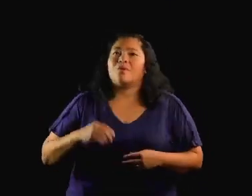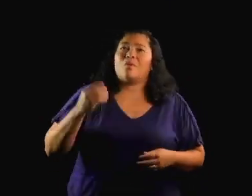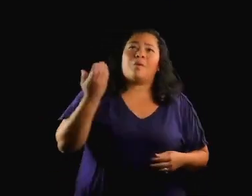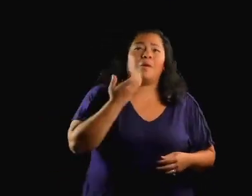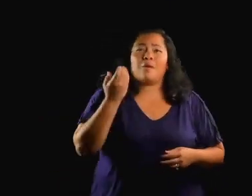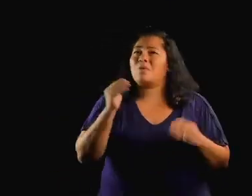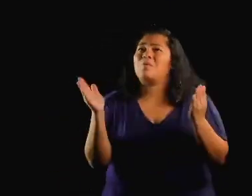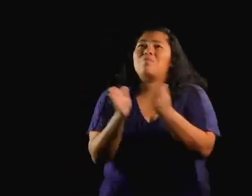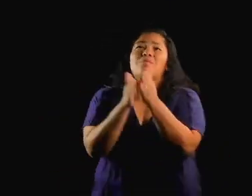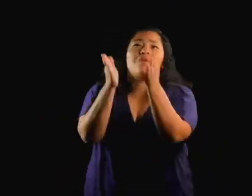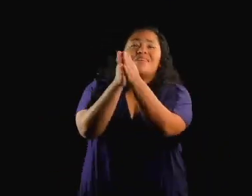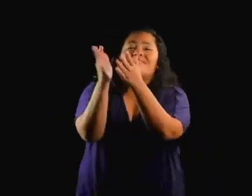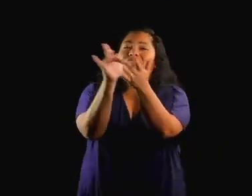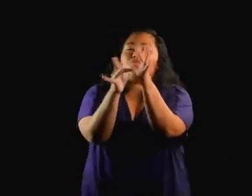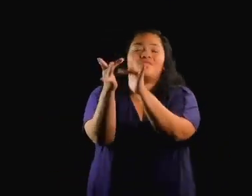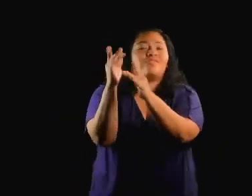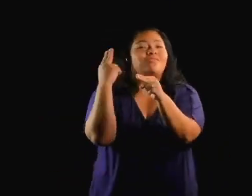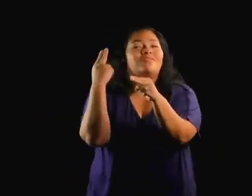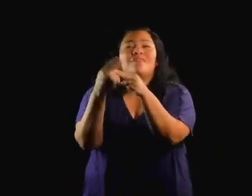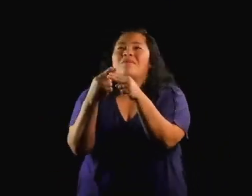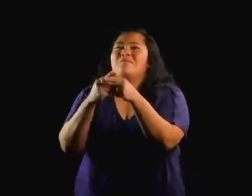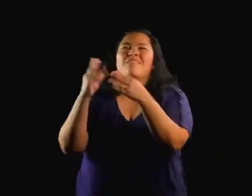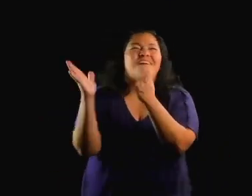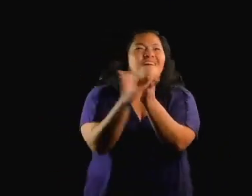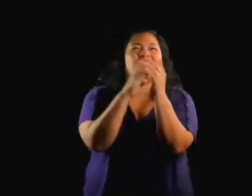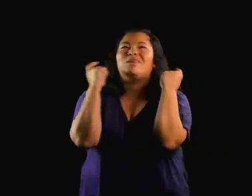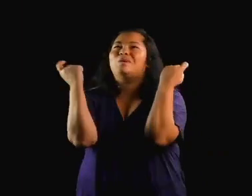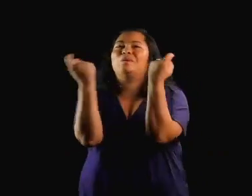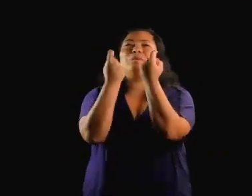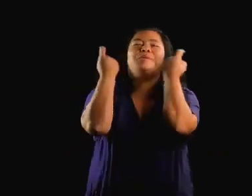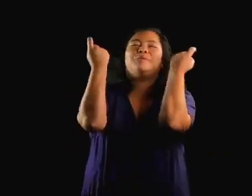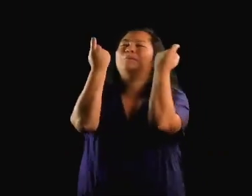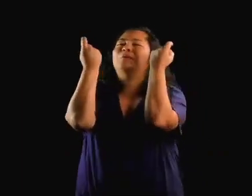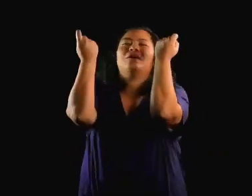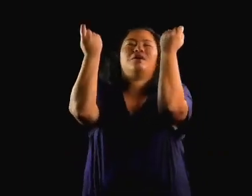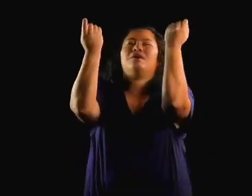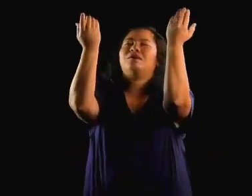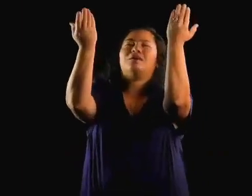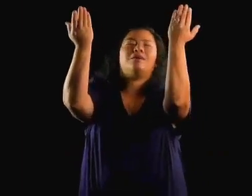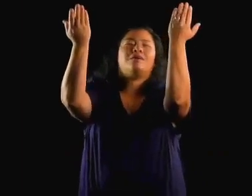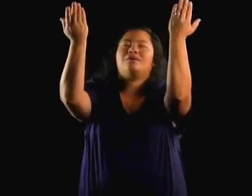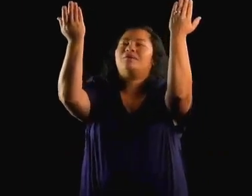Oh, we praise the name of Jesus. Hallelujah. Hey, hey, hey,